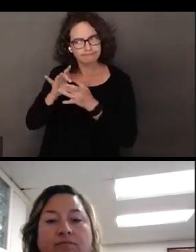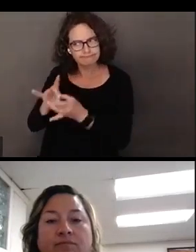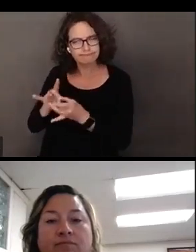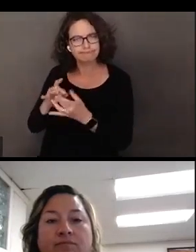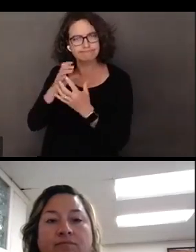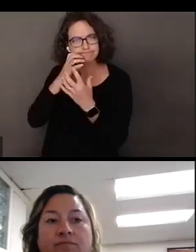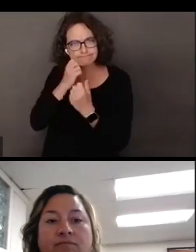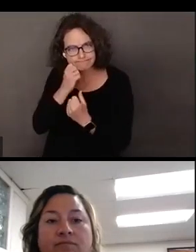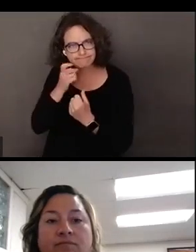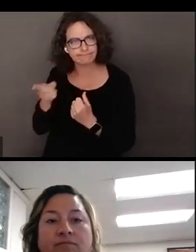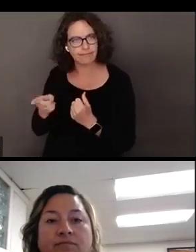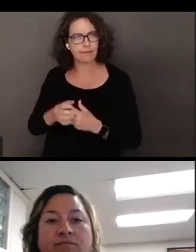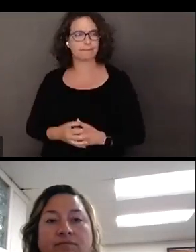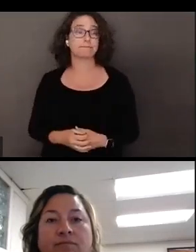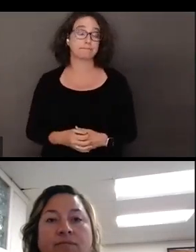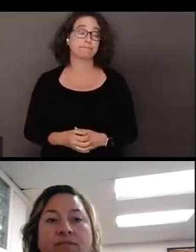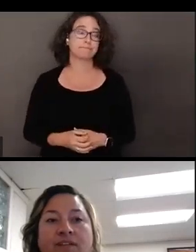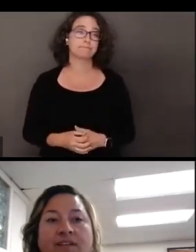goes a long way. So